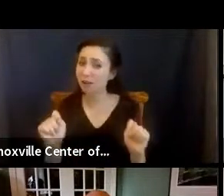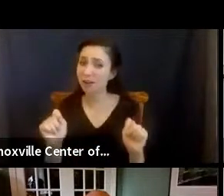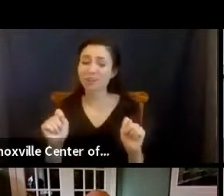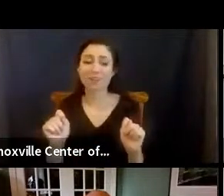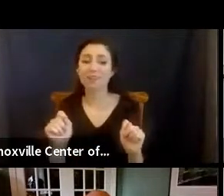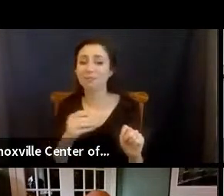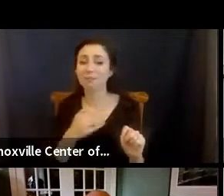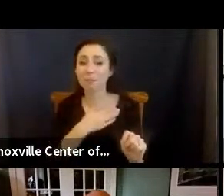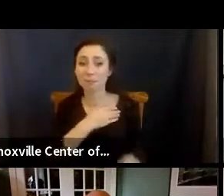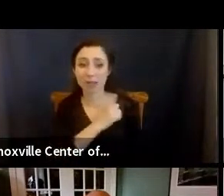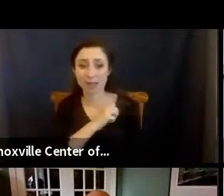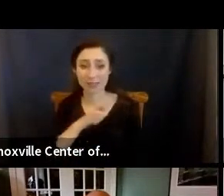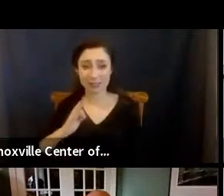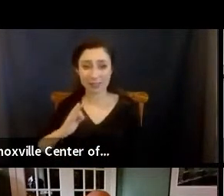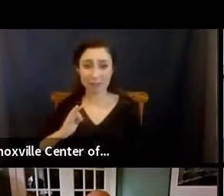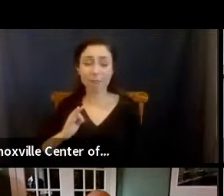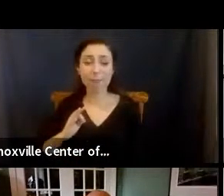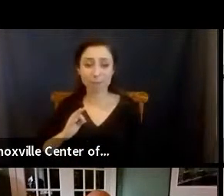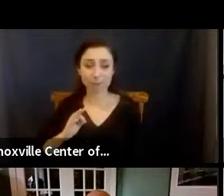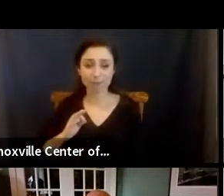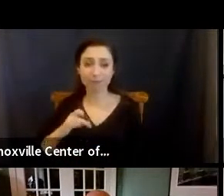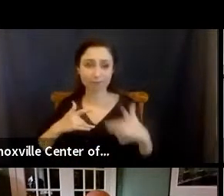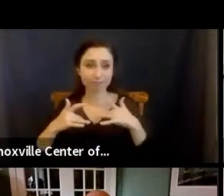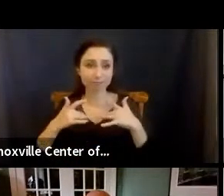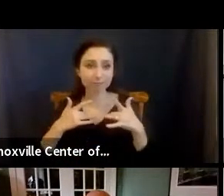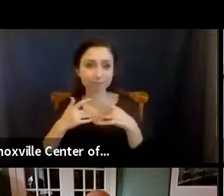my staff, concerns about